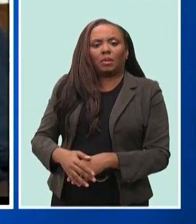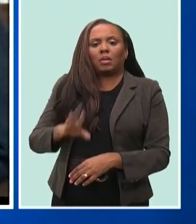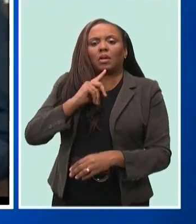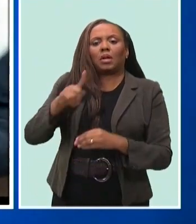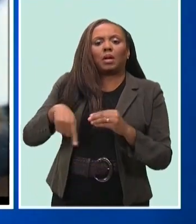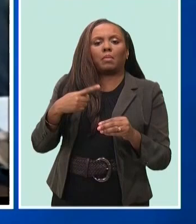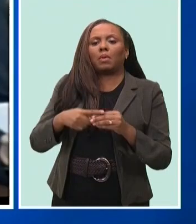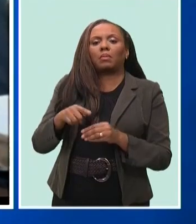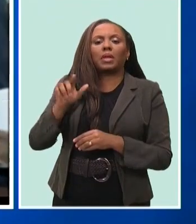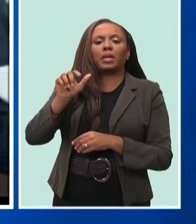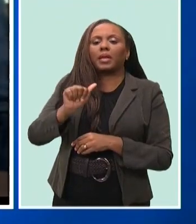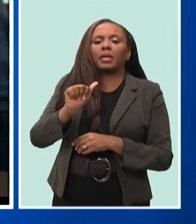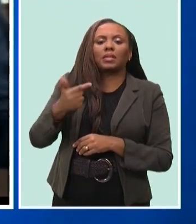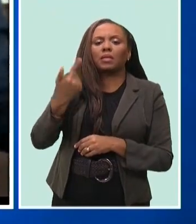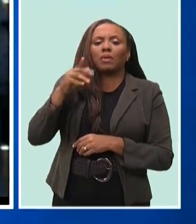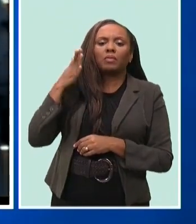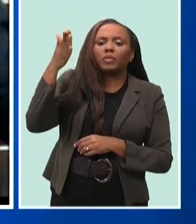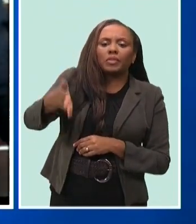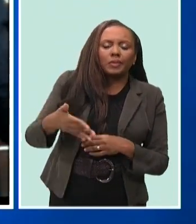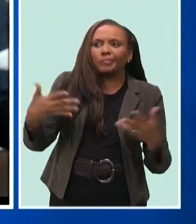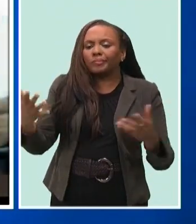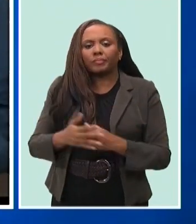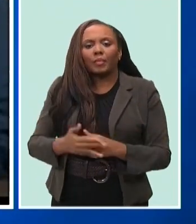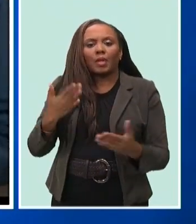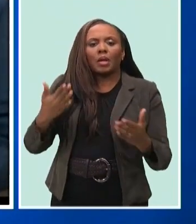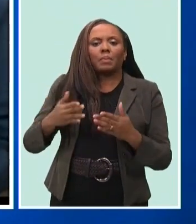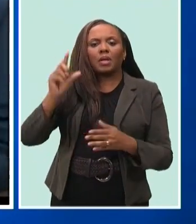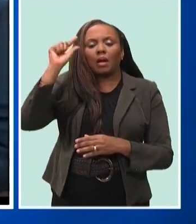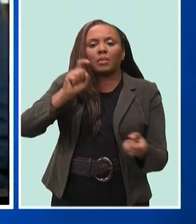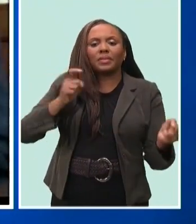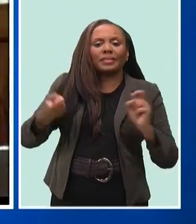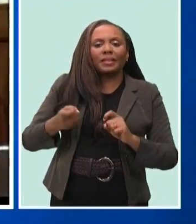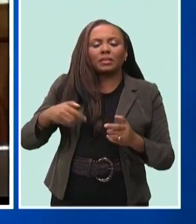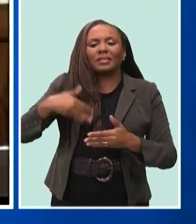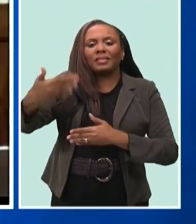legislate for Attorney General. Let's say the government changes at the next election.